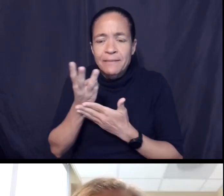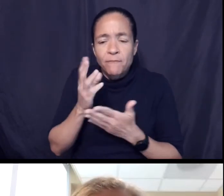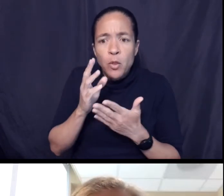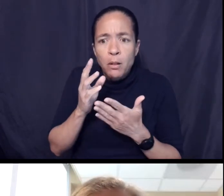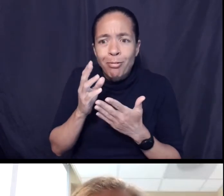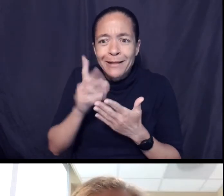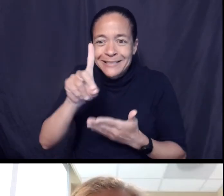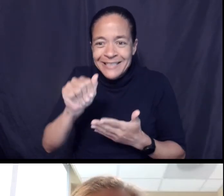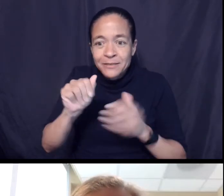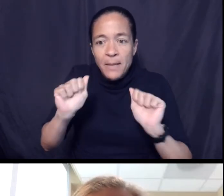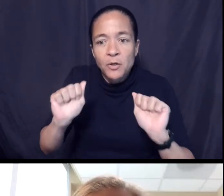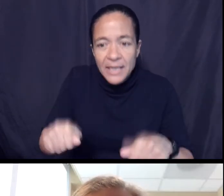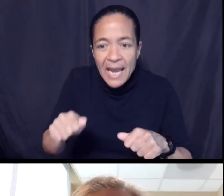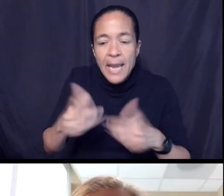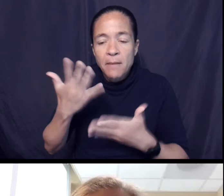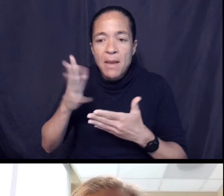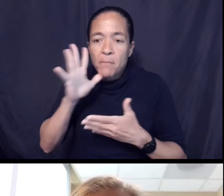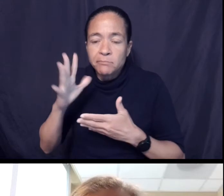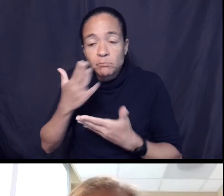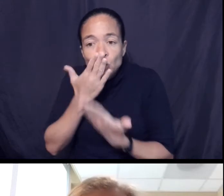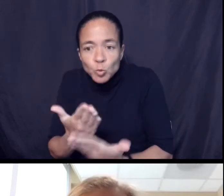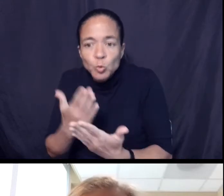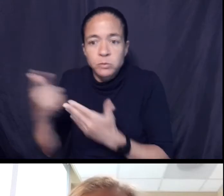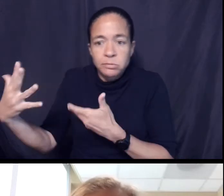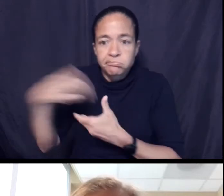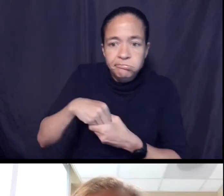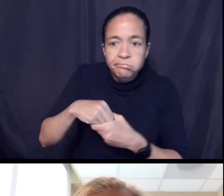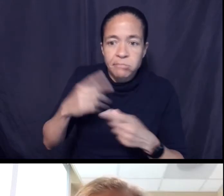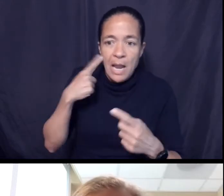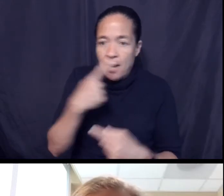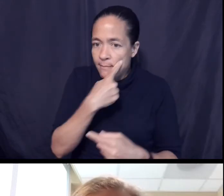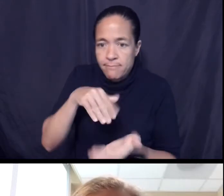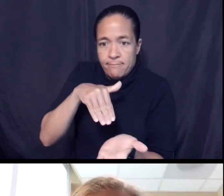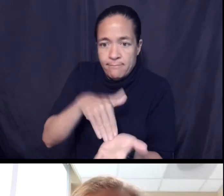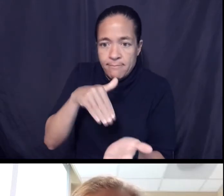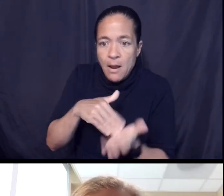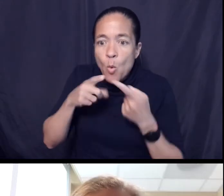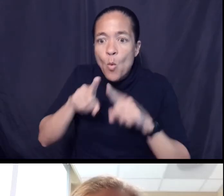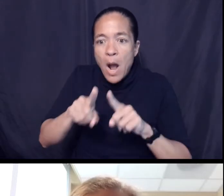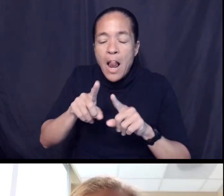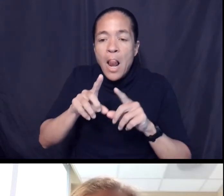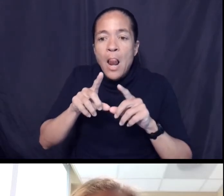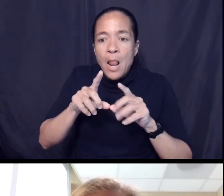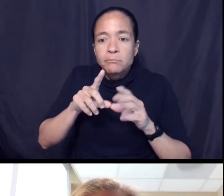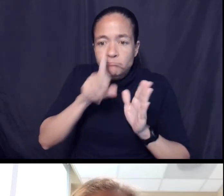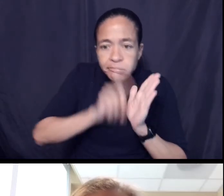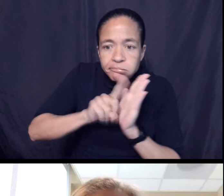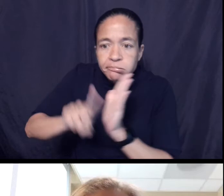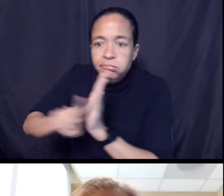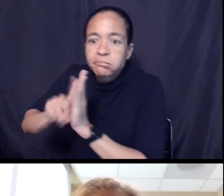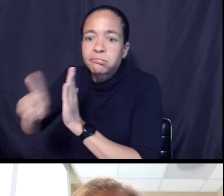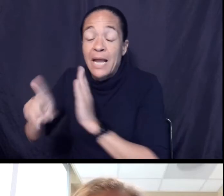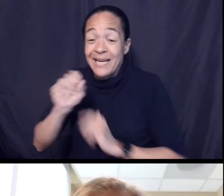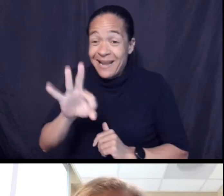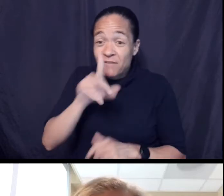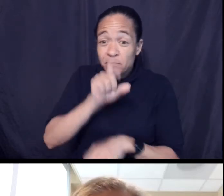their medical team throughout childhood. Those with significant vision impairment will require